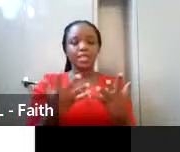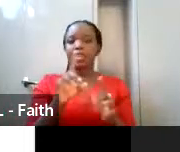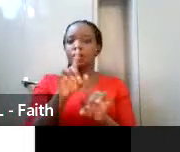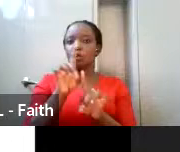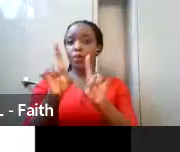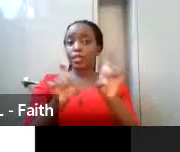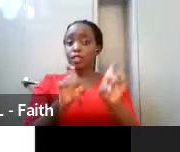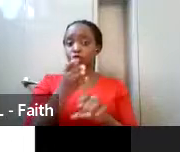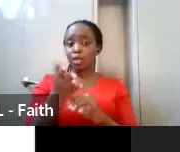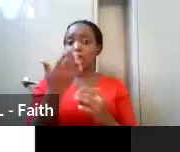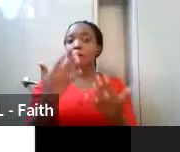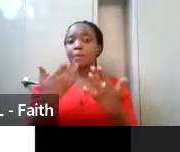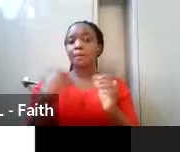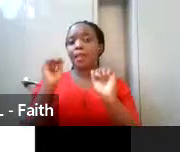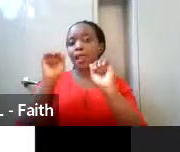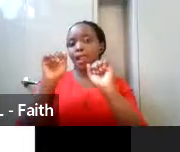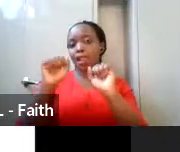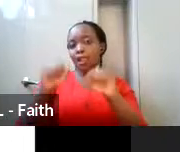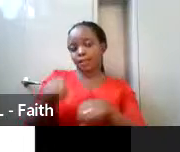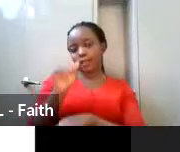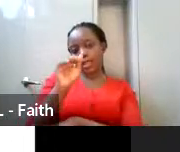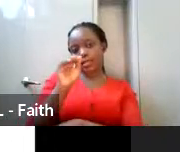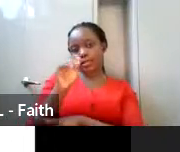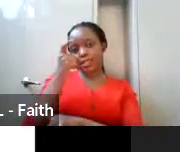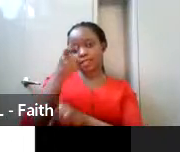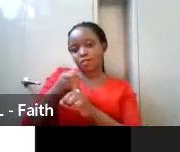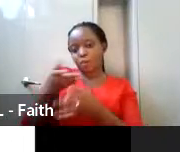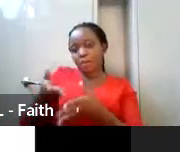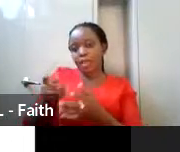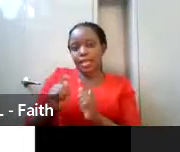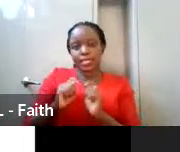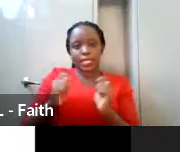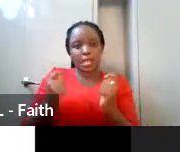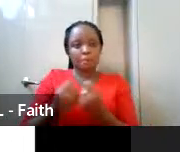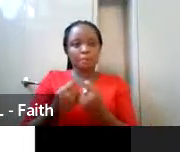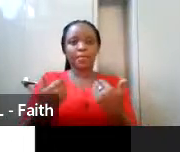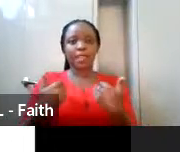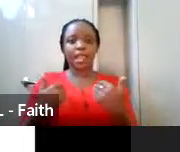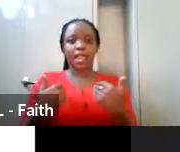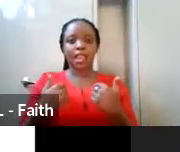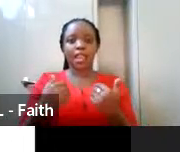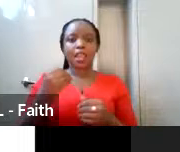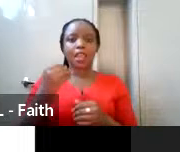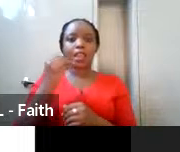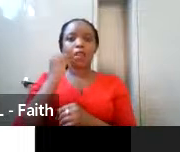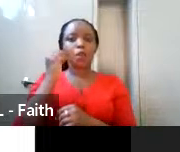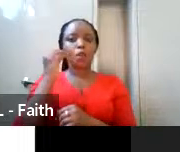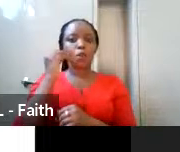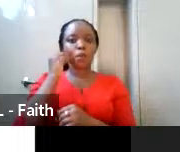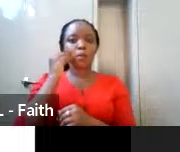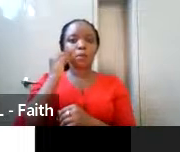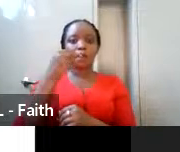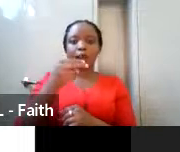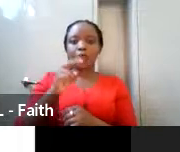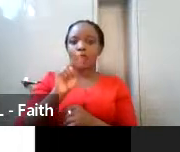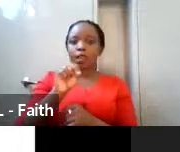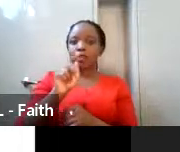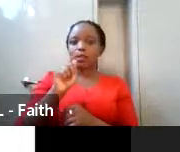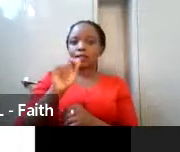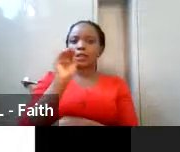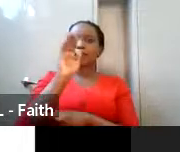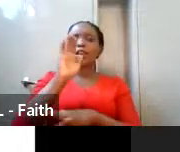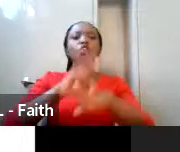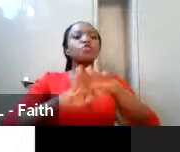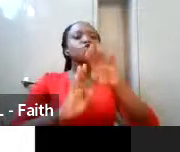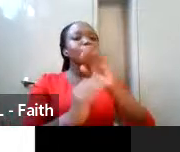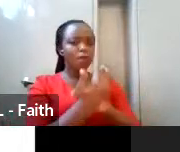So maybe I can ask from here. We have Home Hunters. They're asking, good morning.